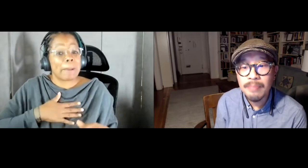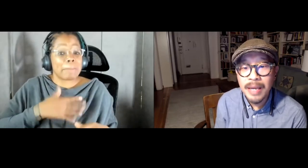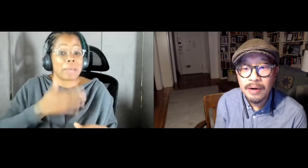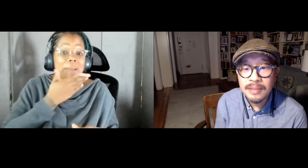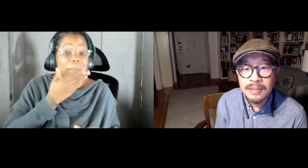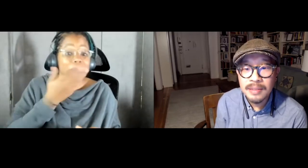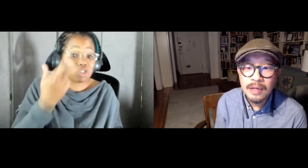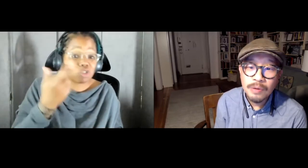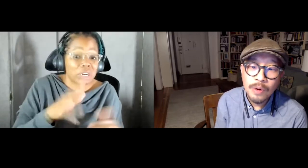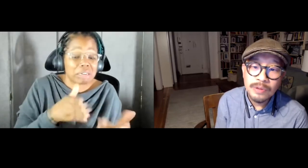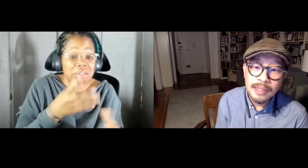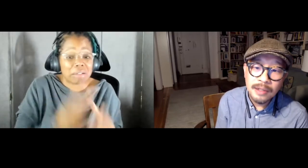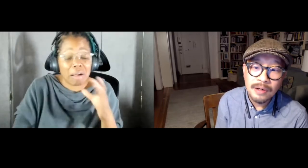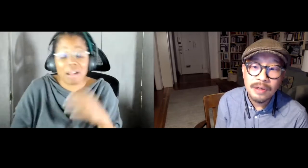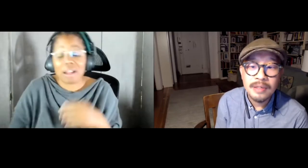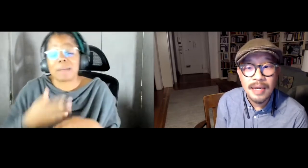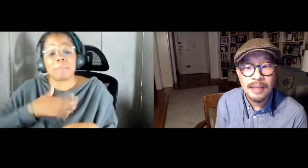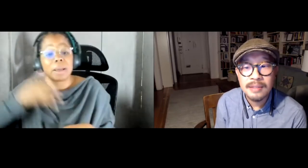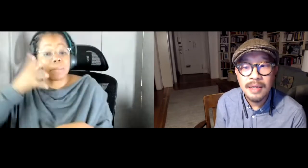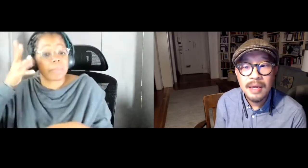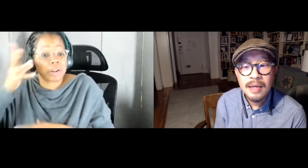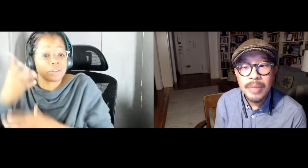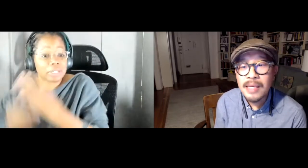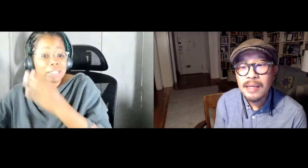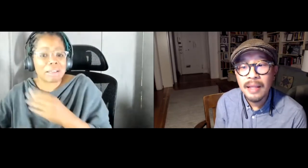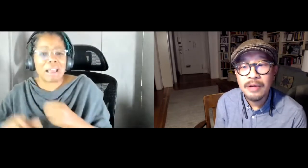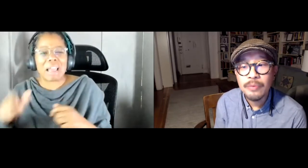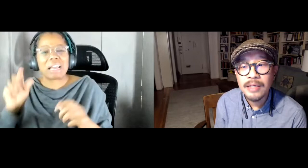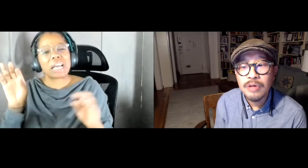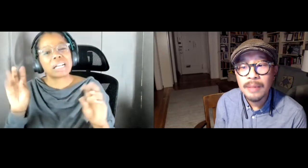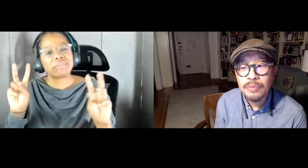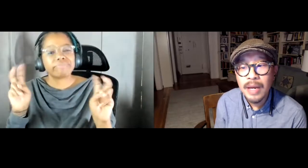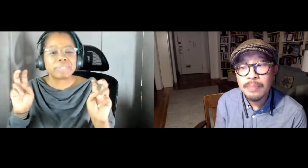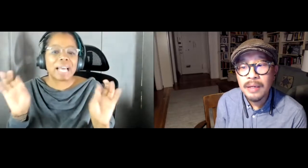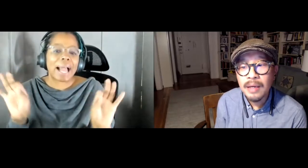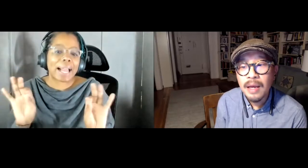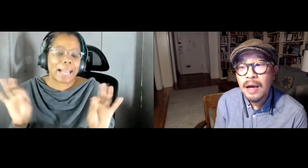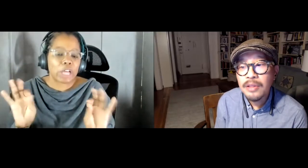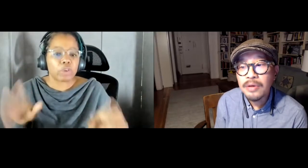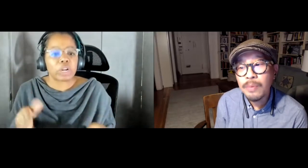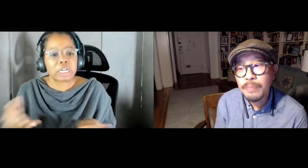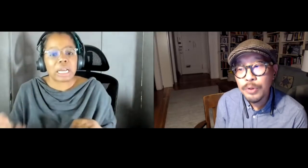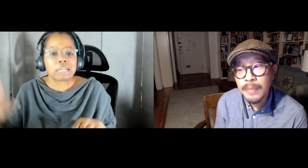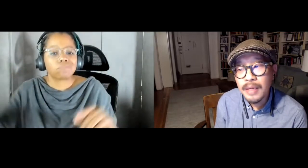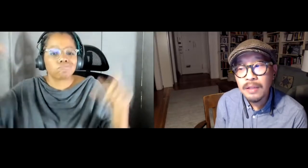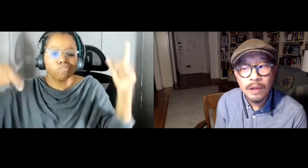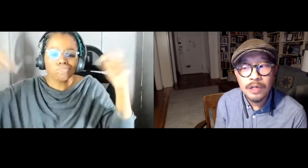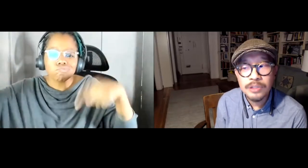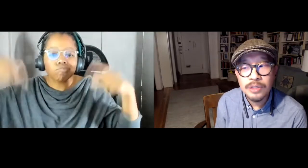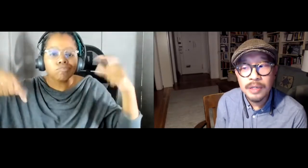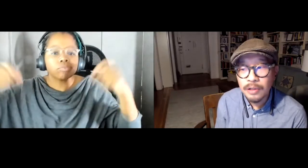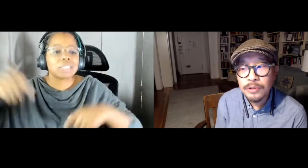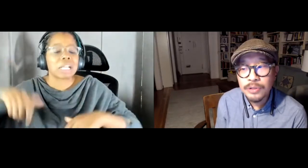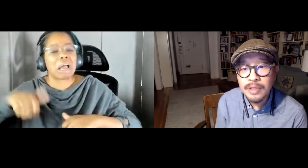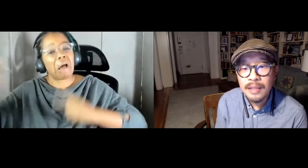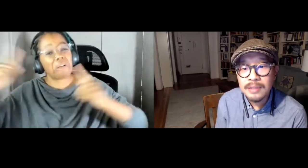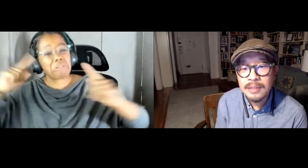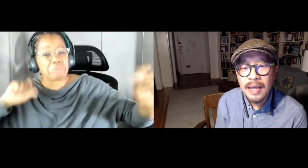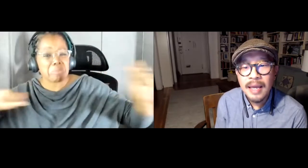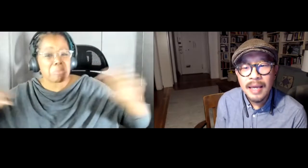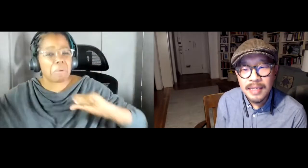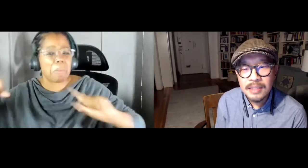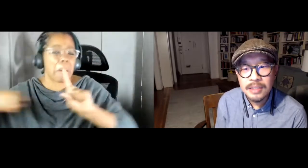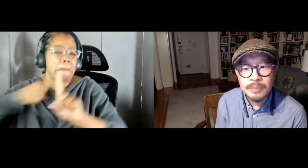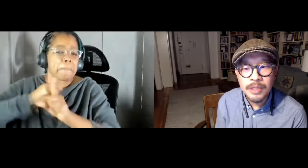death of my parents, quote, littler deaths, pinging like raindrops around me, other more booming, larger and closer